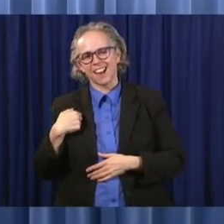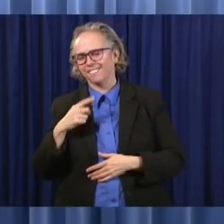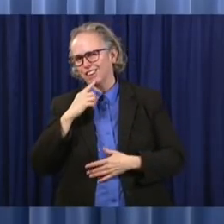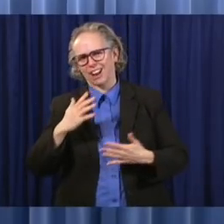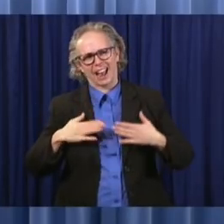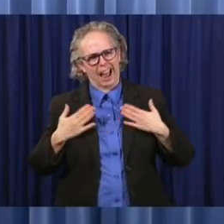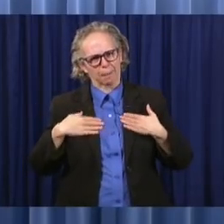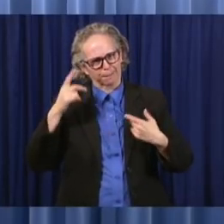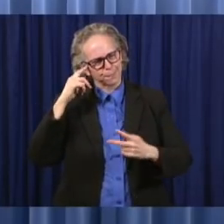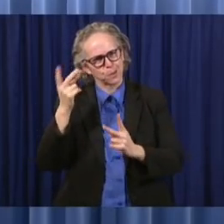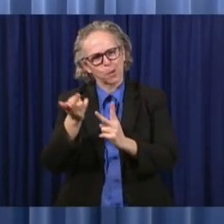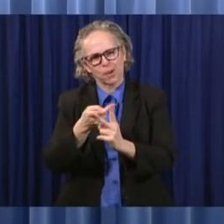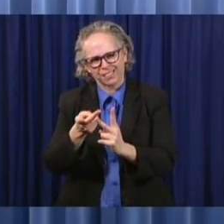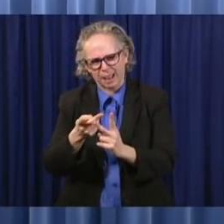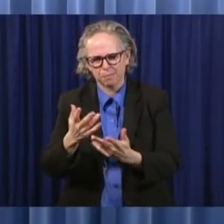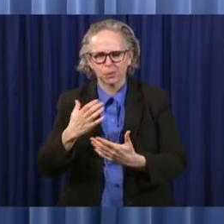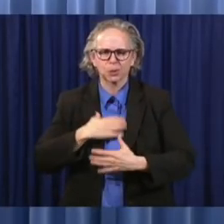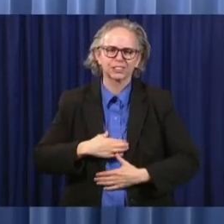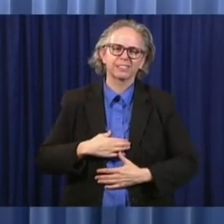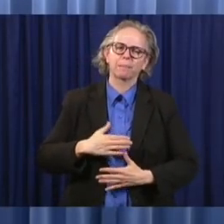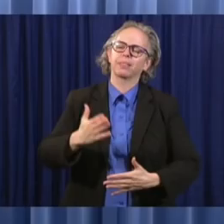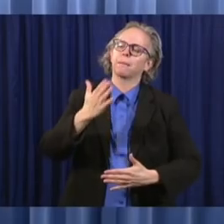them all the best.